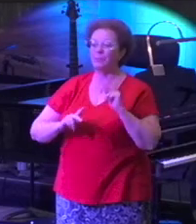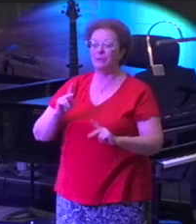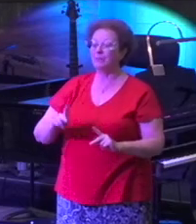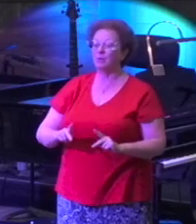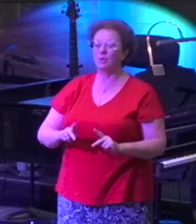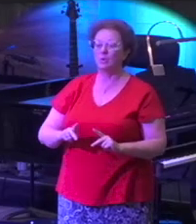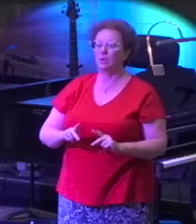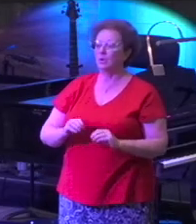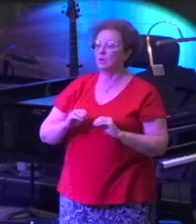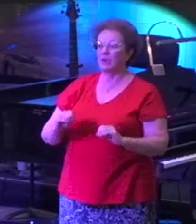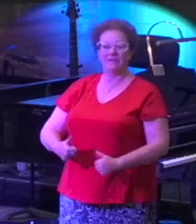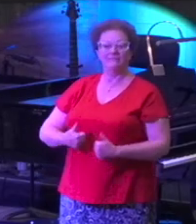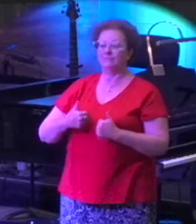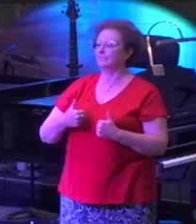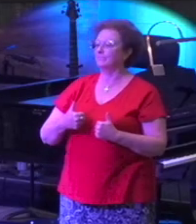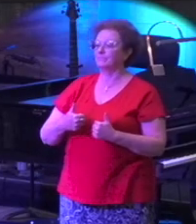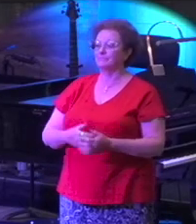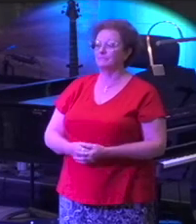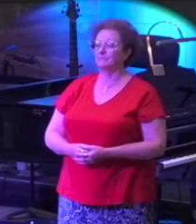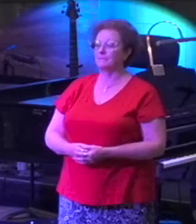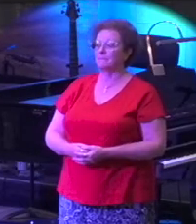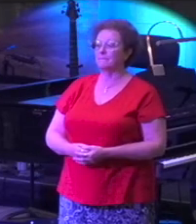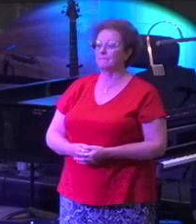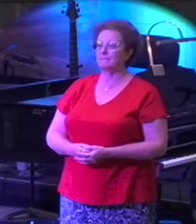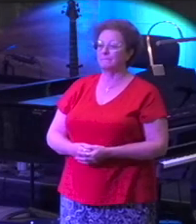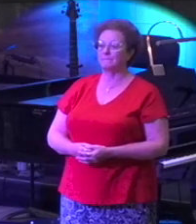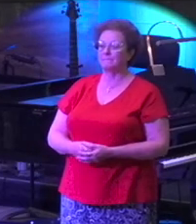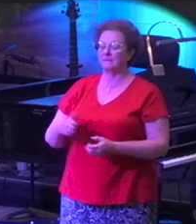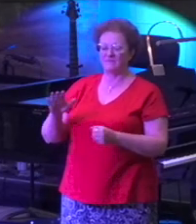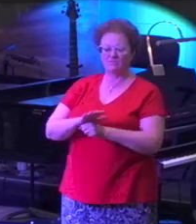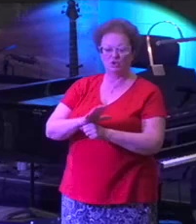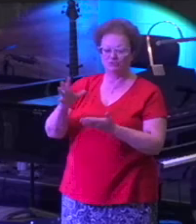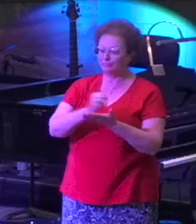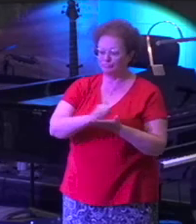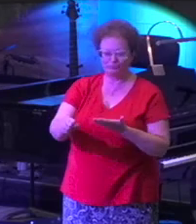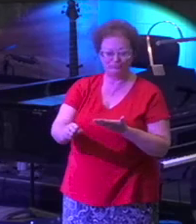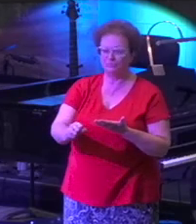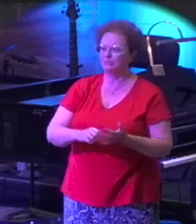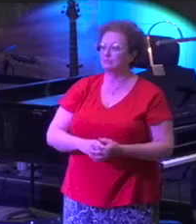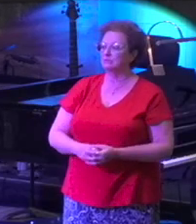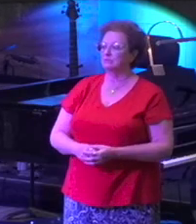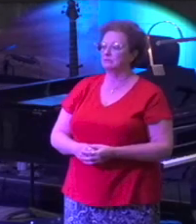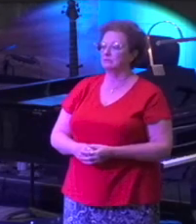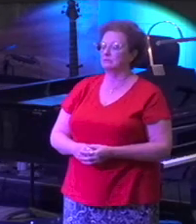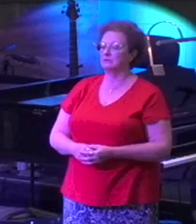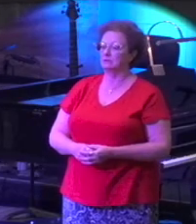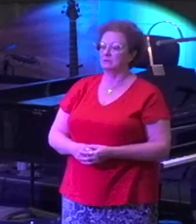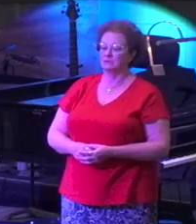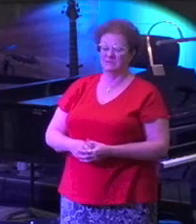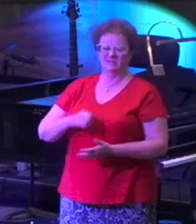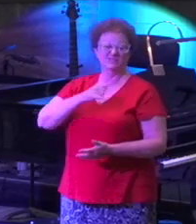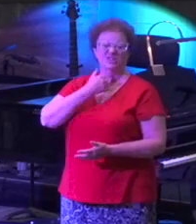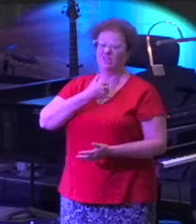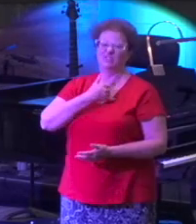was no survivors. A campaign of total destruction. So no, Jonah